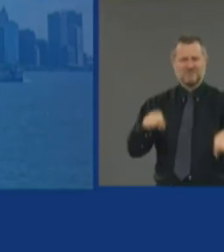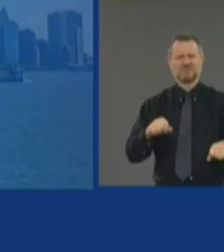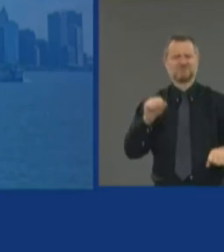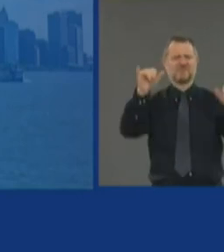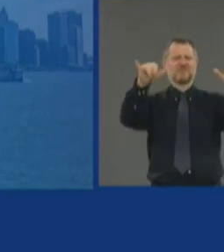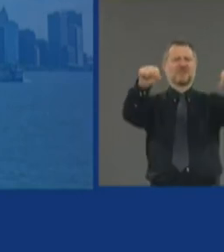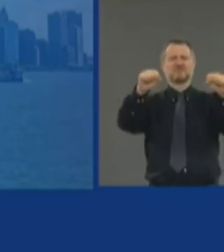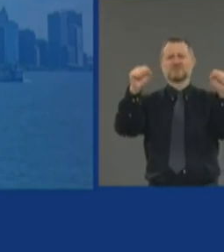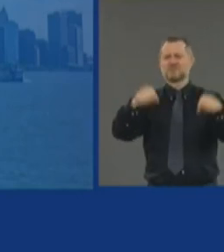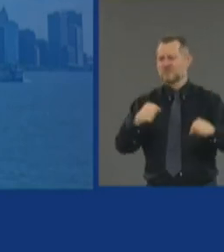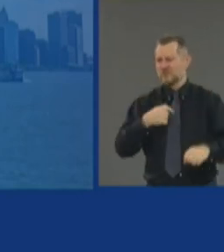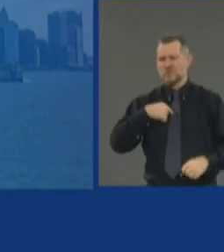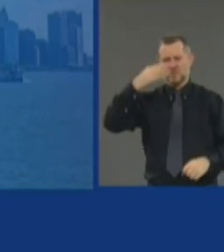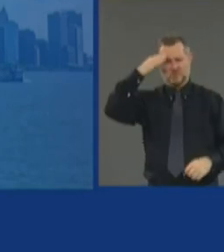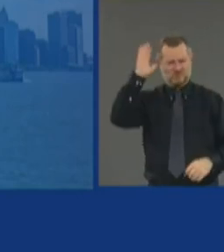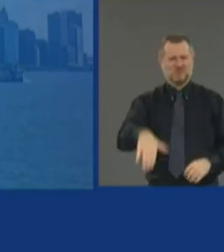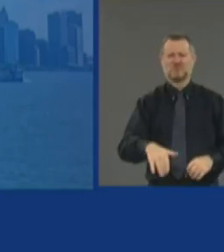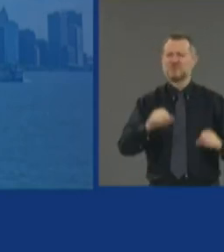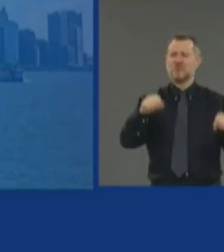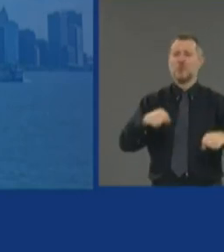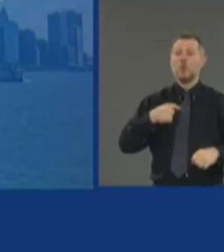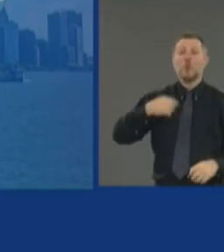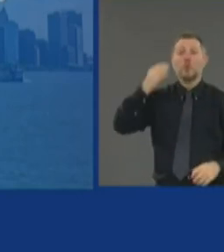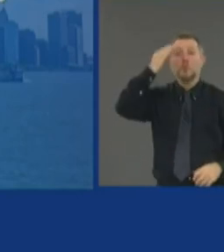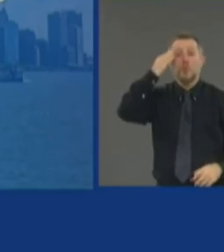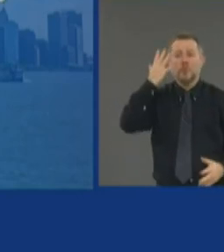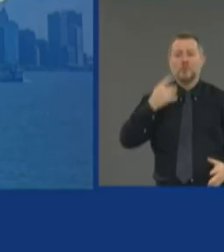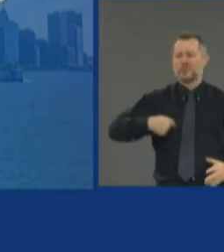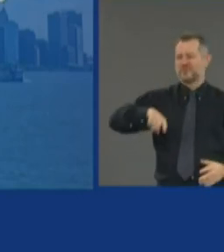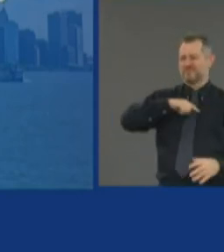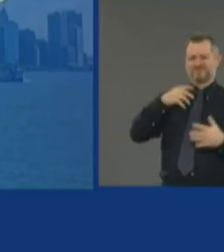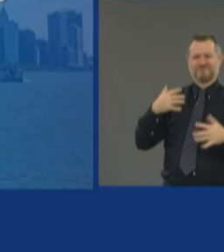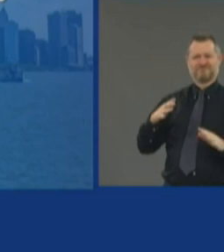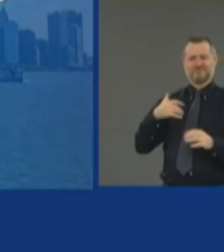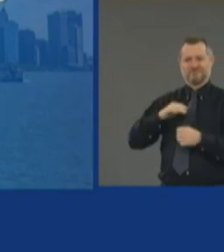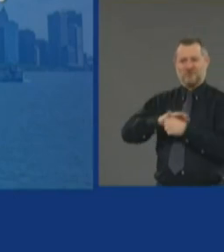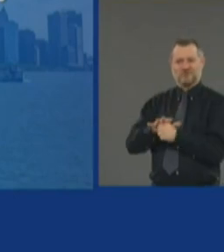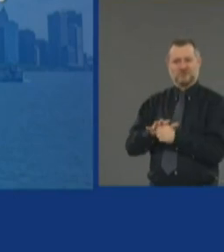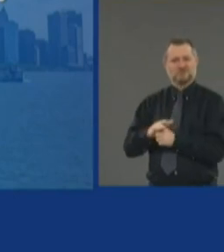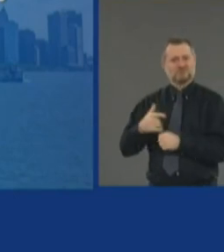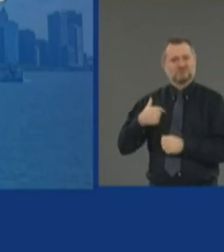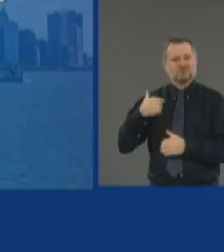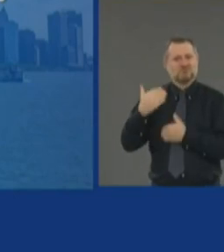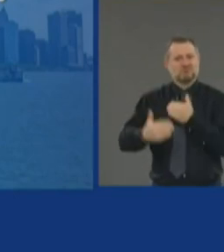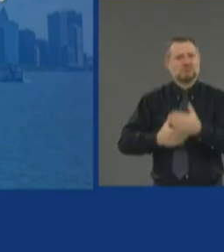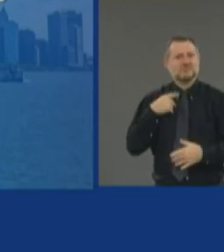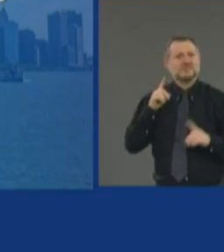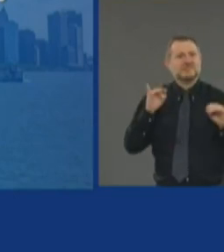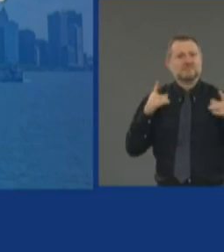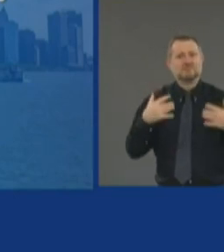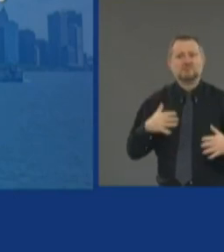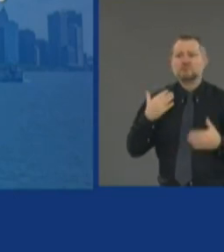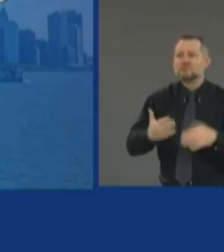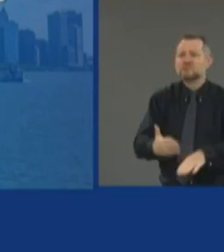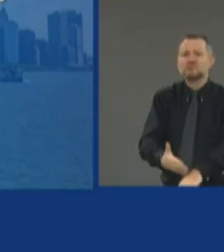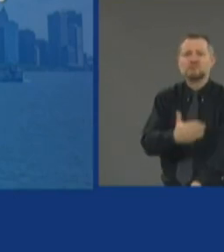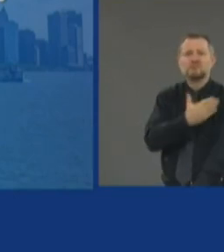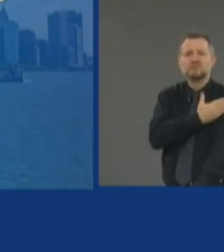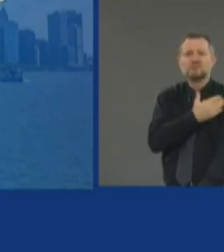can because we just did it through this coronavirus in a very fundamental way.